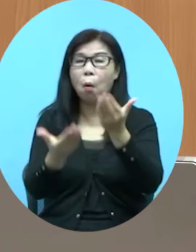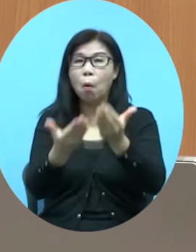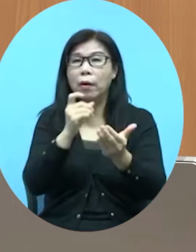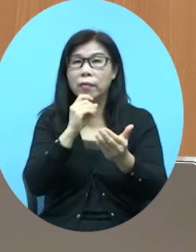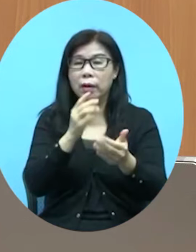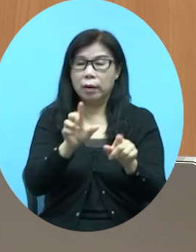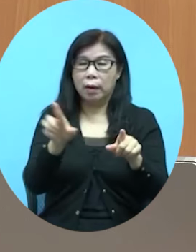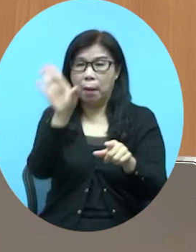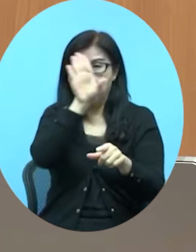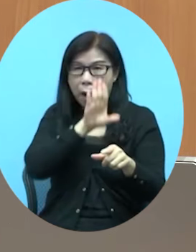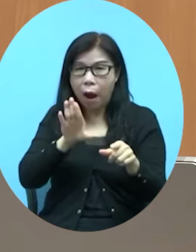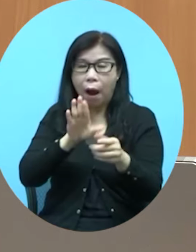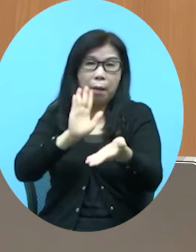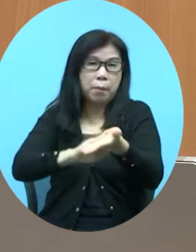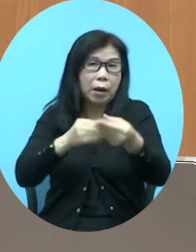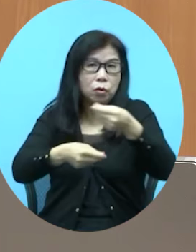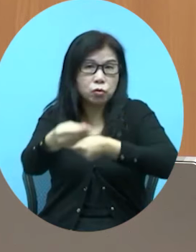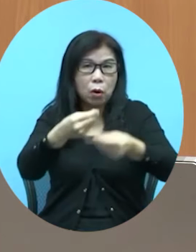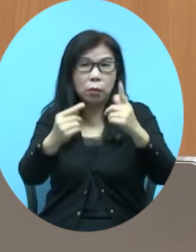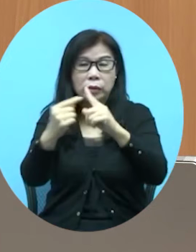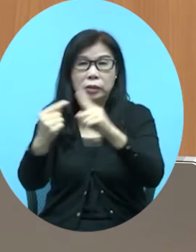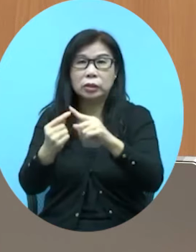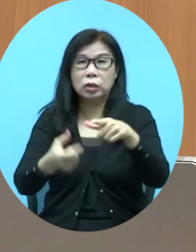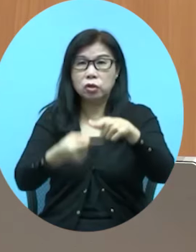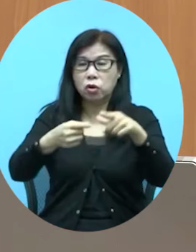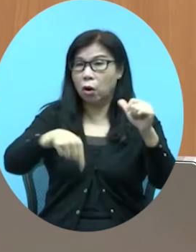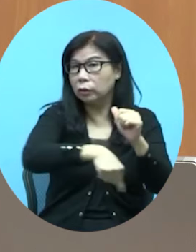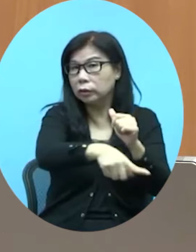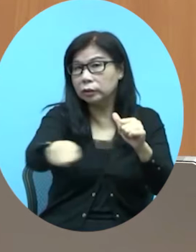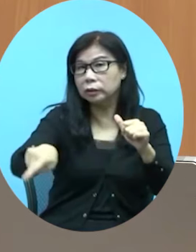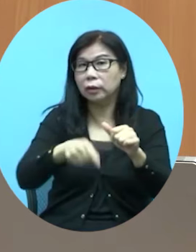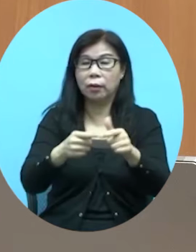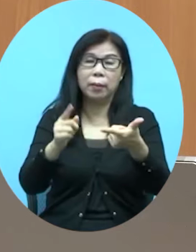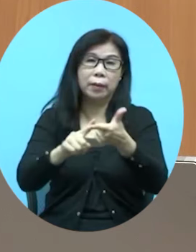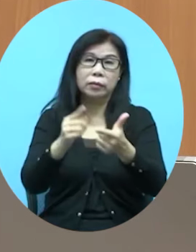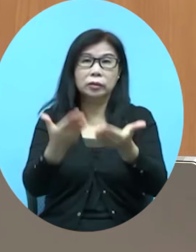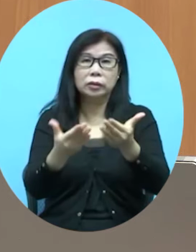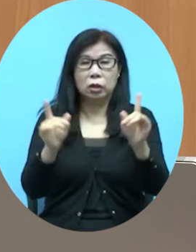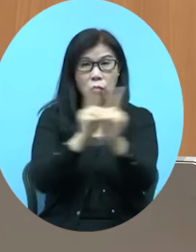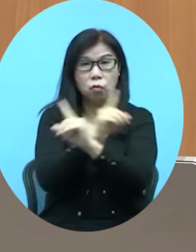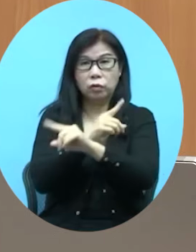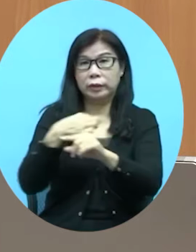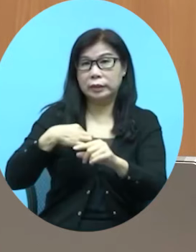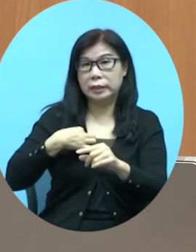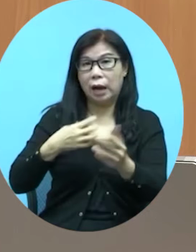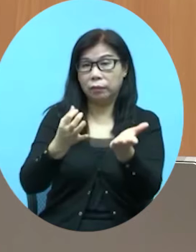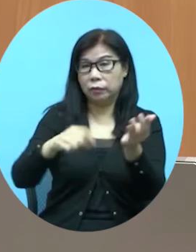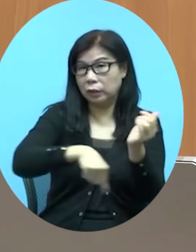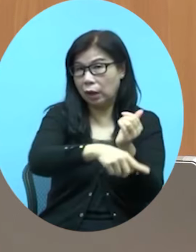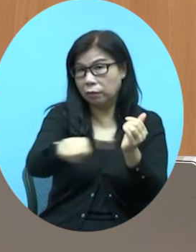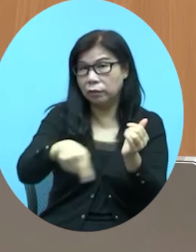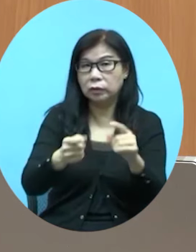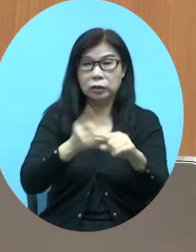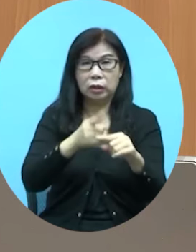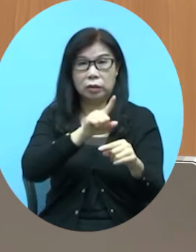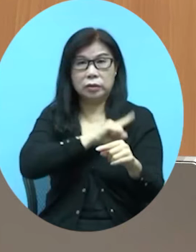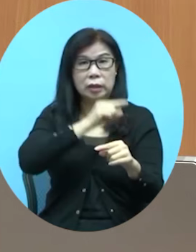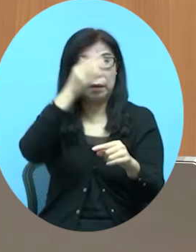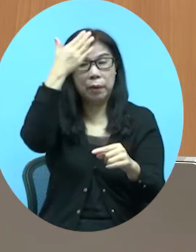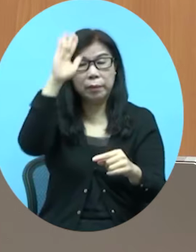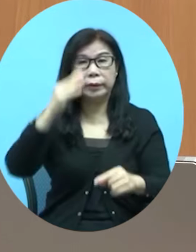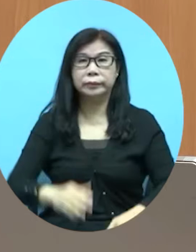etc that may facilitate the transmission but I understand for the patients they I mean